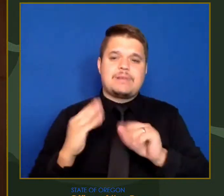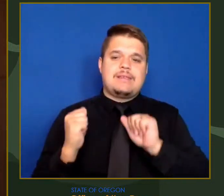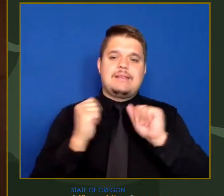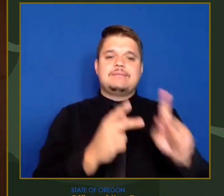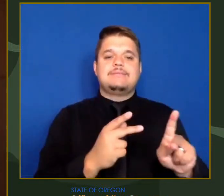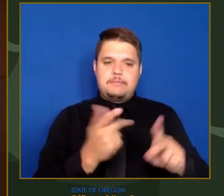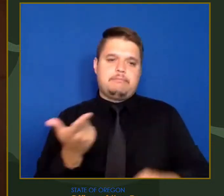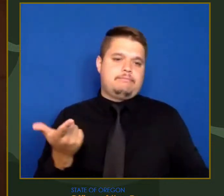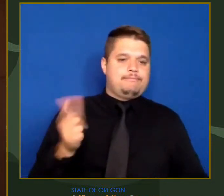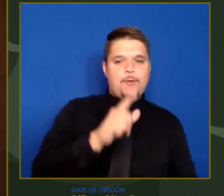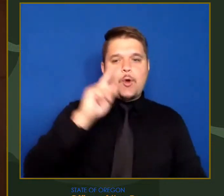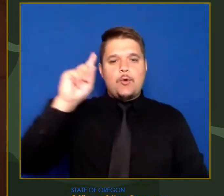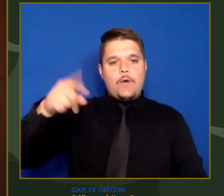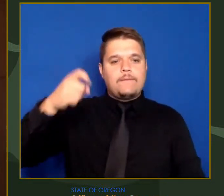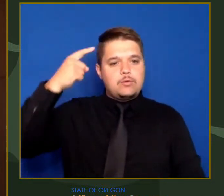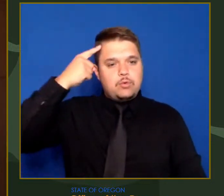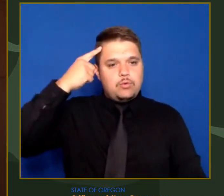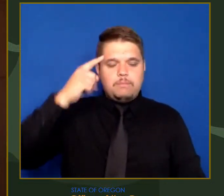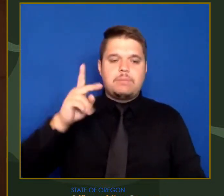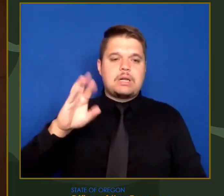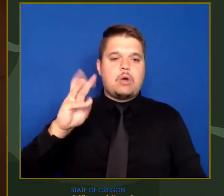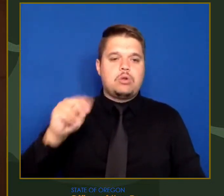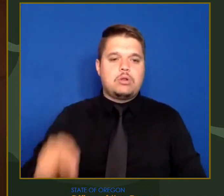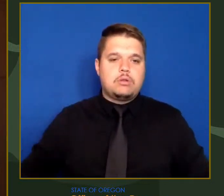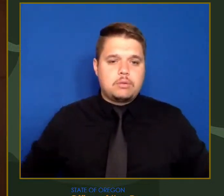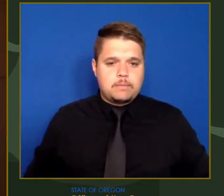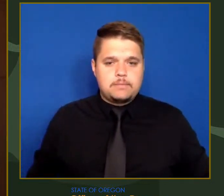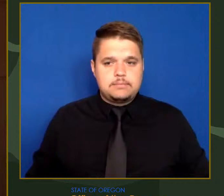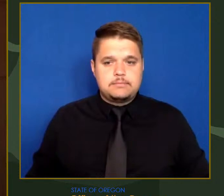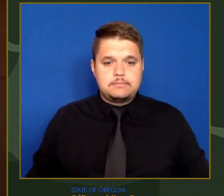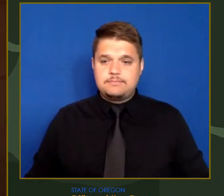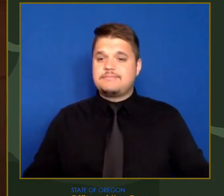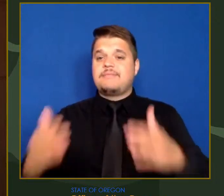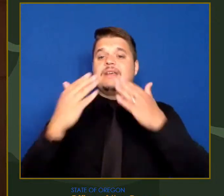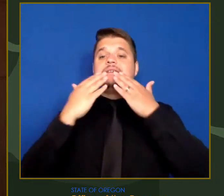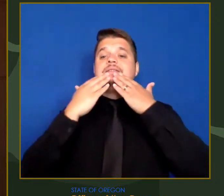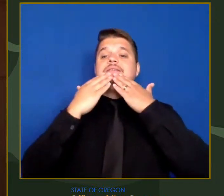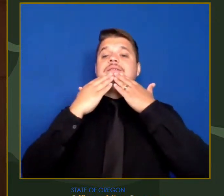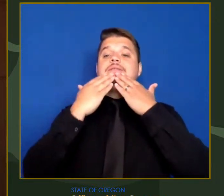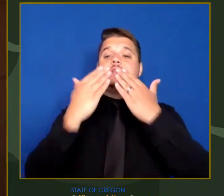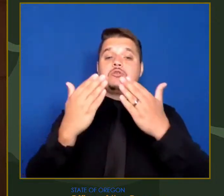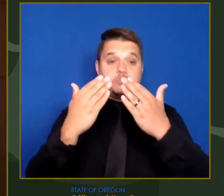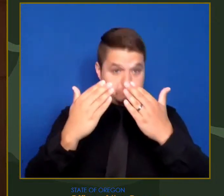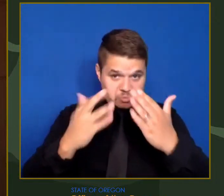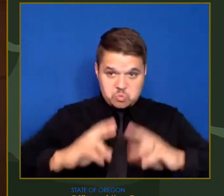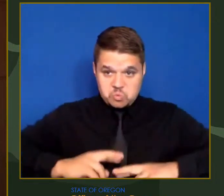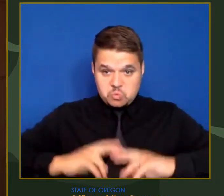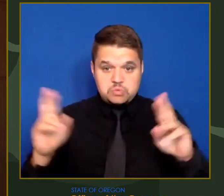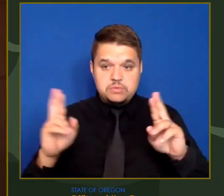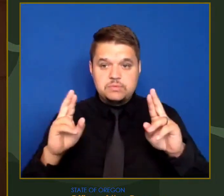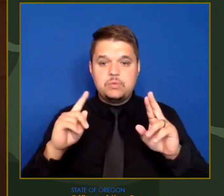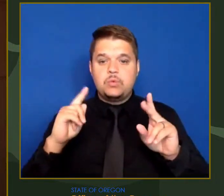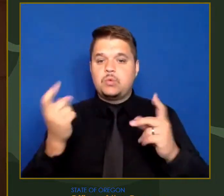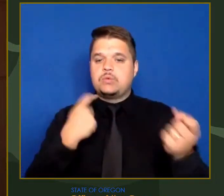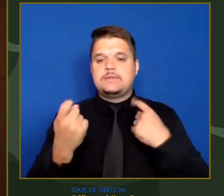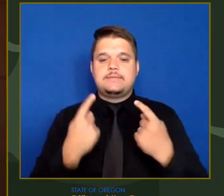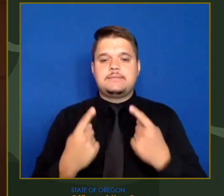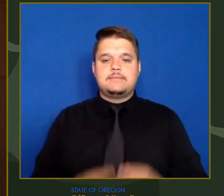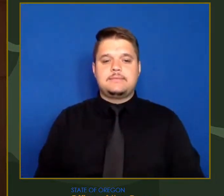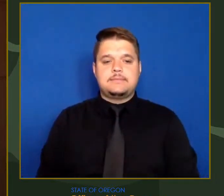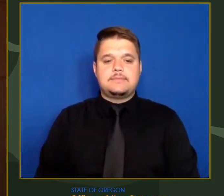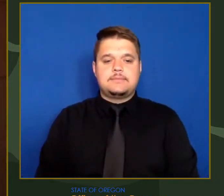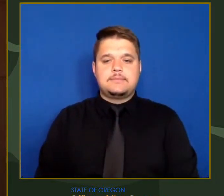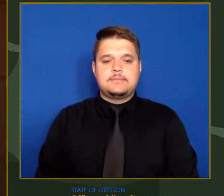Thank you, Dr. Seidlinger. Charles, we're ready for questions. Thank you, Governor. We'll start with Lincoln Graves